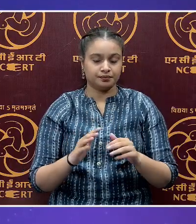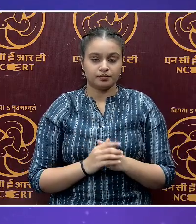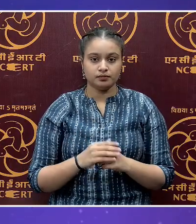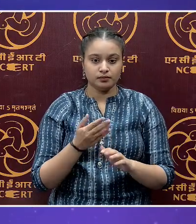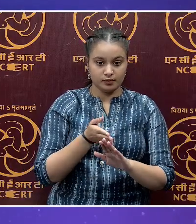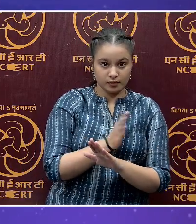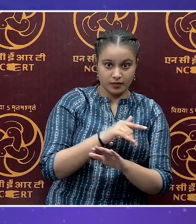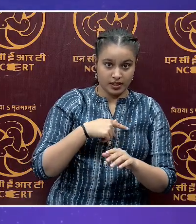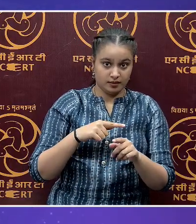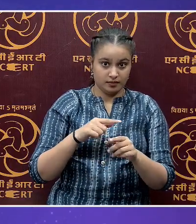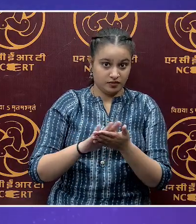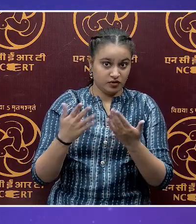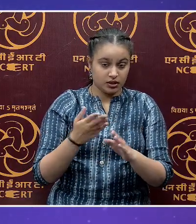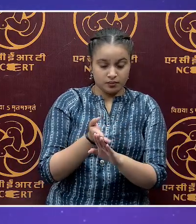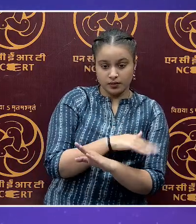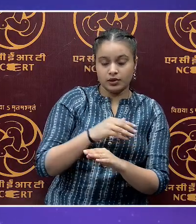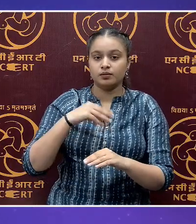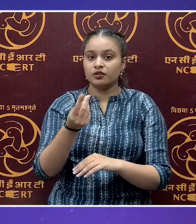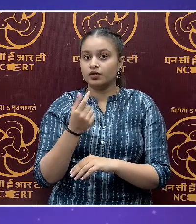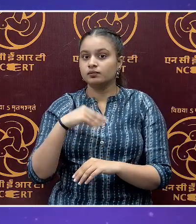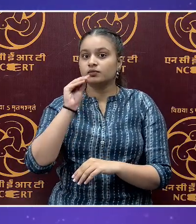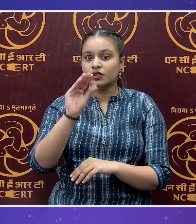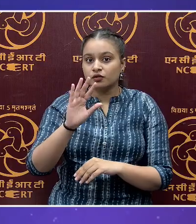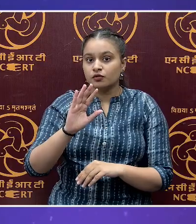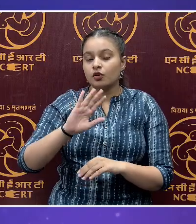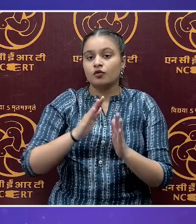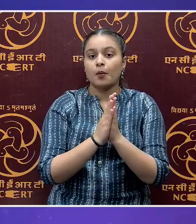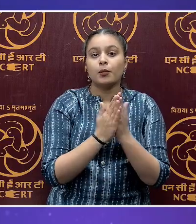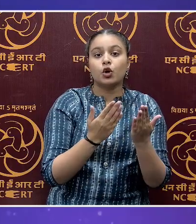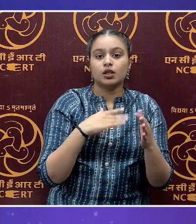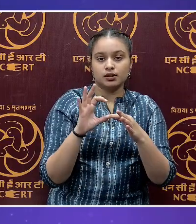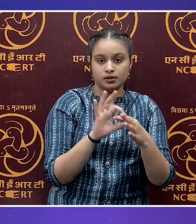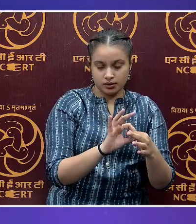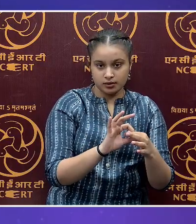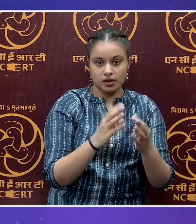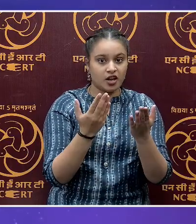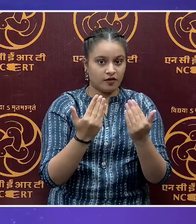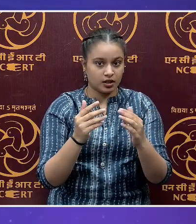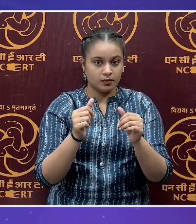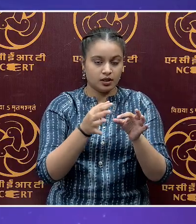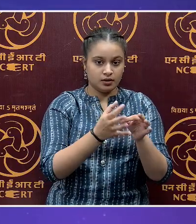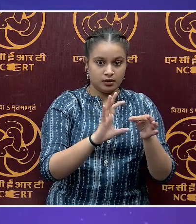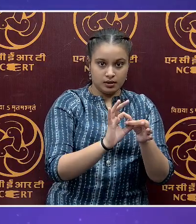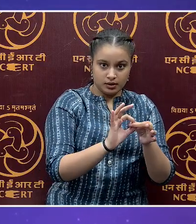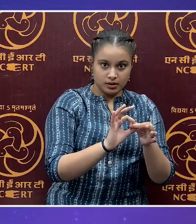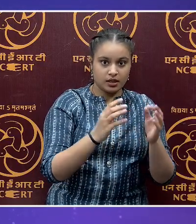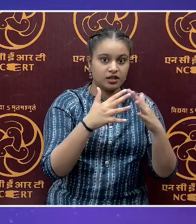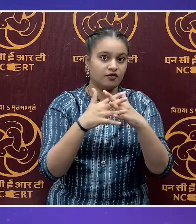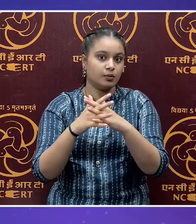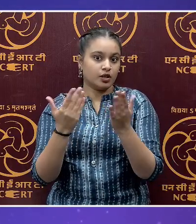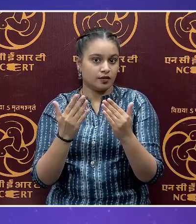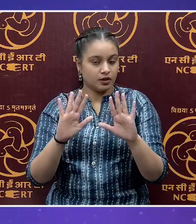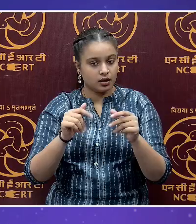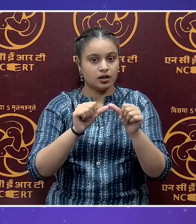before I finally leave, let me quickly tell you about the textbooks. They are available on NCERT website, Amazon, Flipkart.